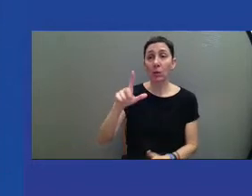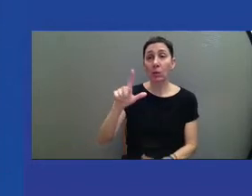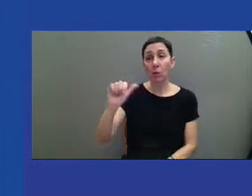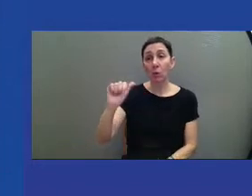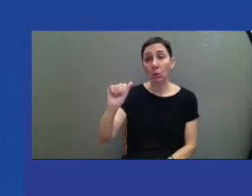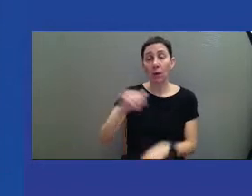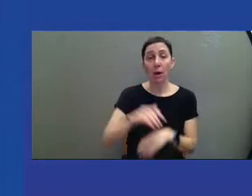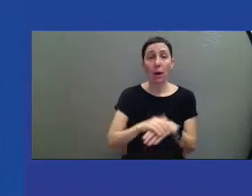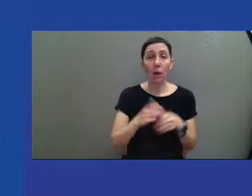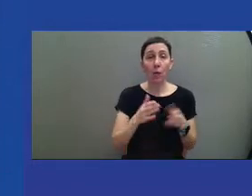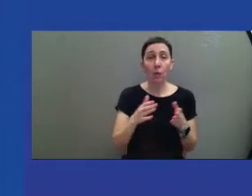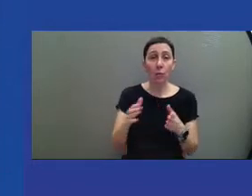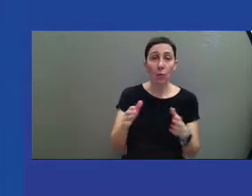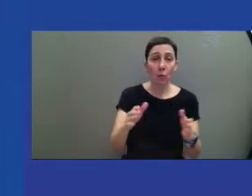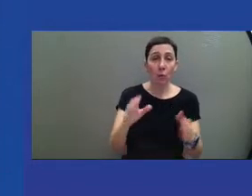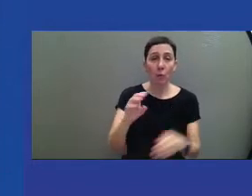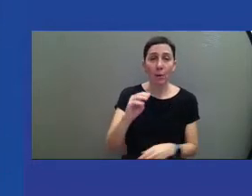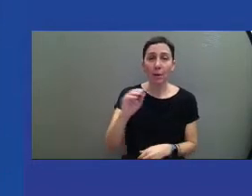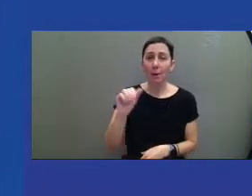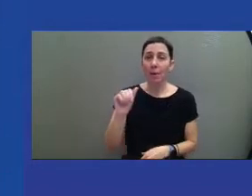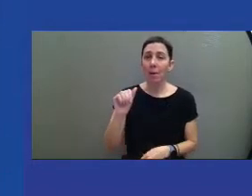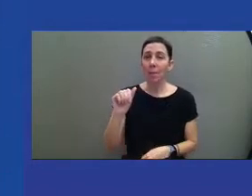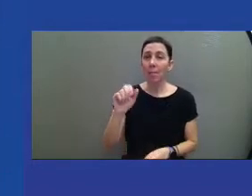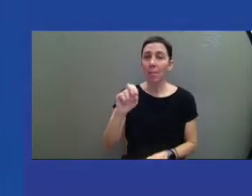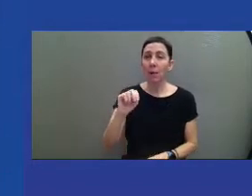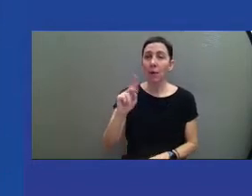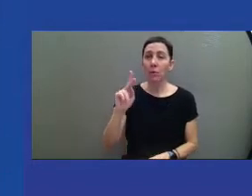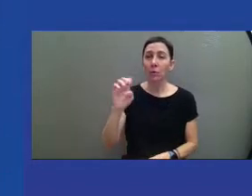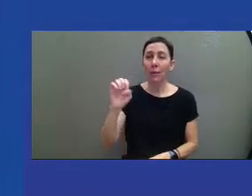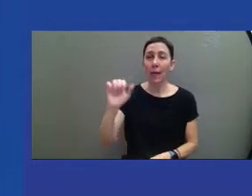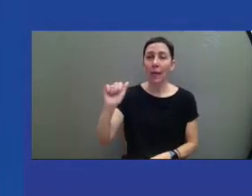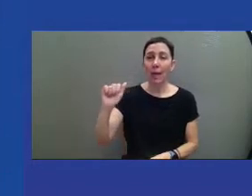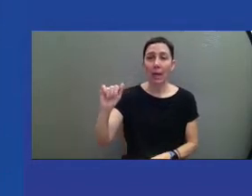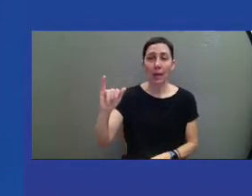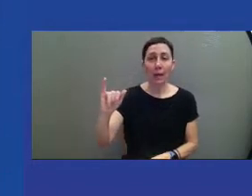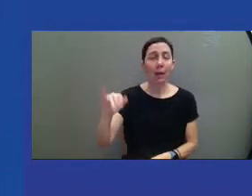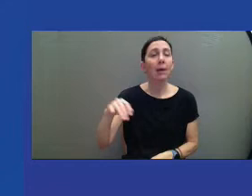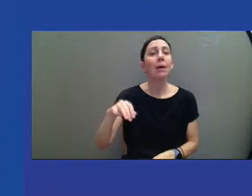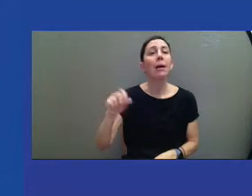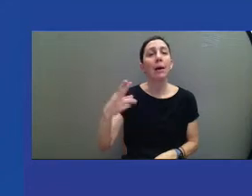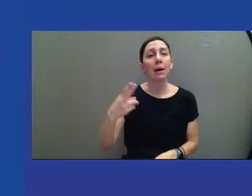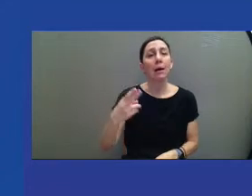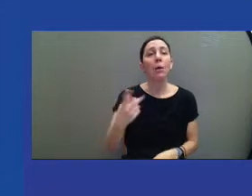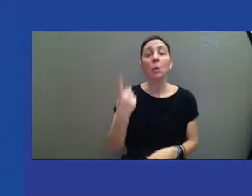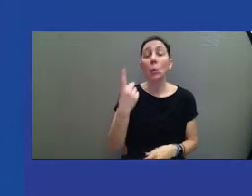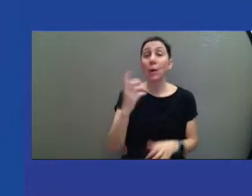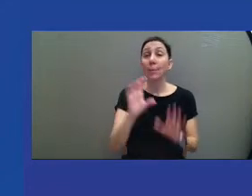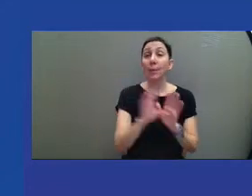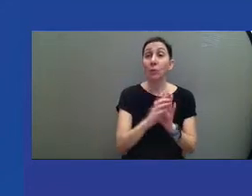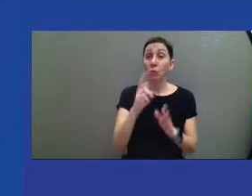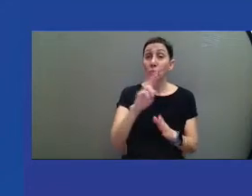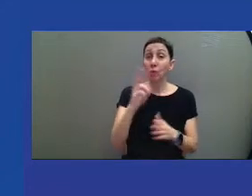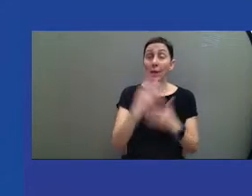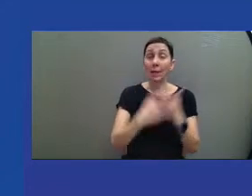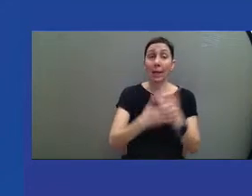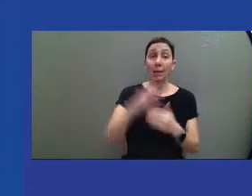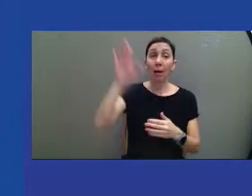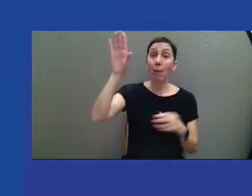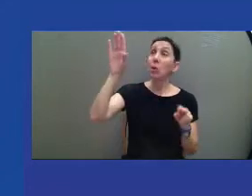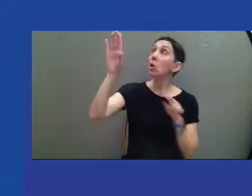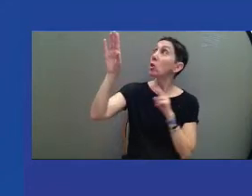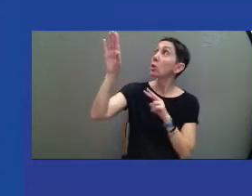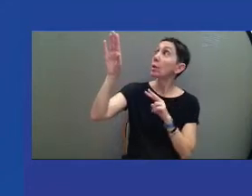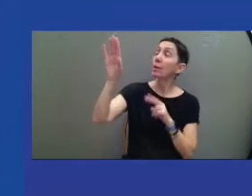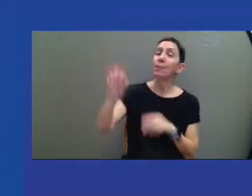Mauna Kea. In one image, they're raising their right hand up and looking towards their right hand. And in the right side image,